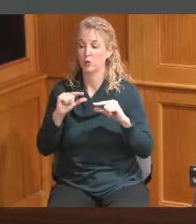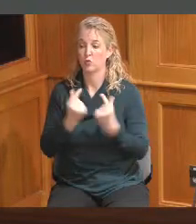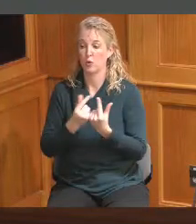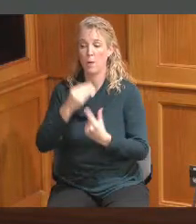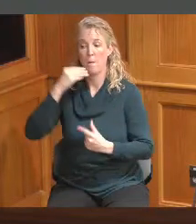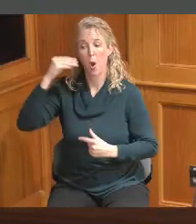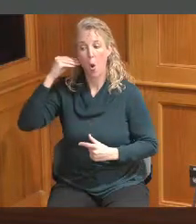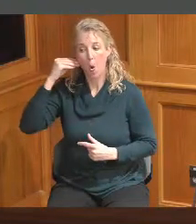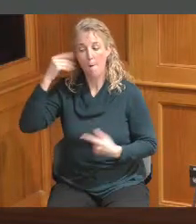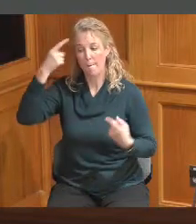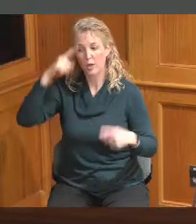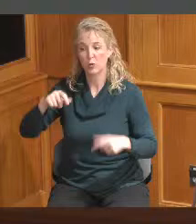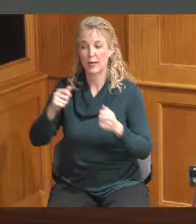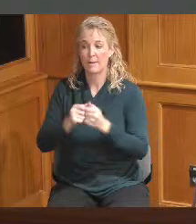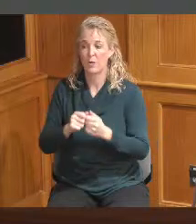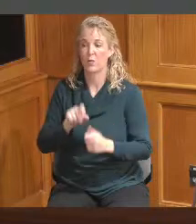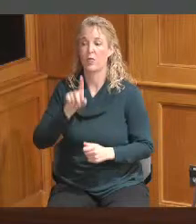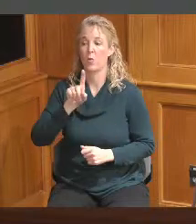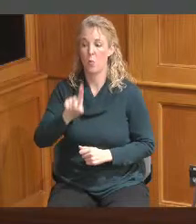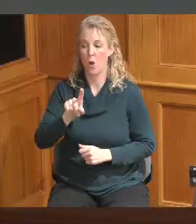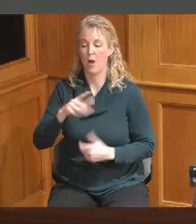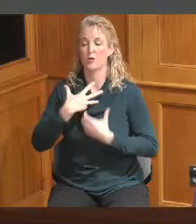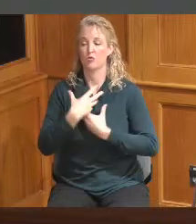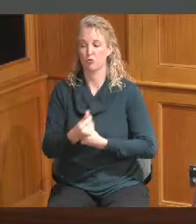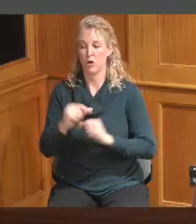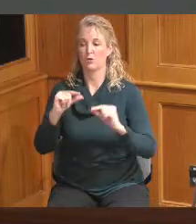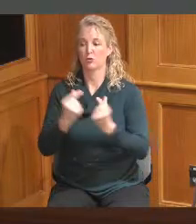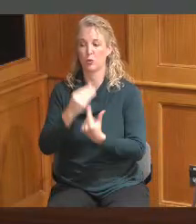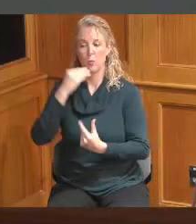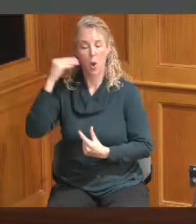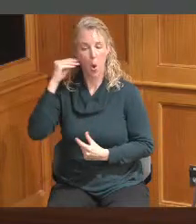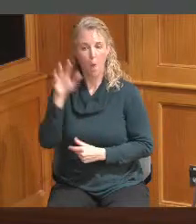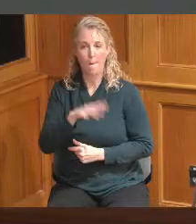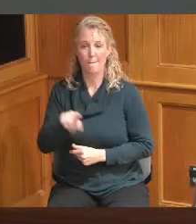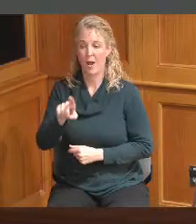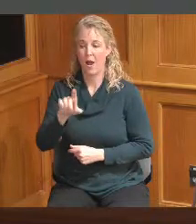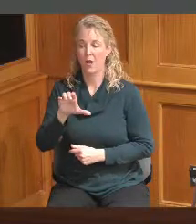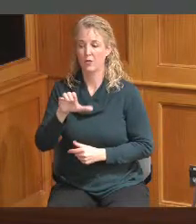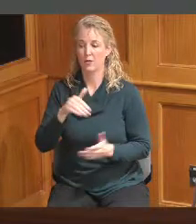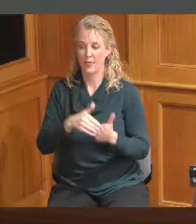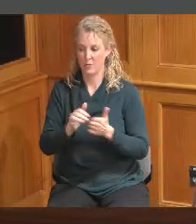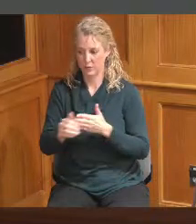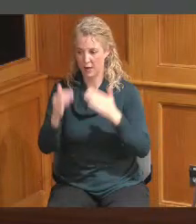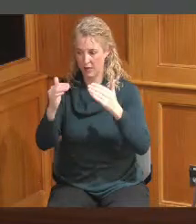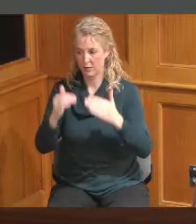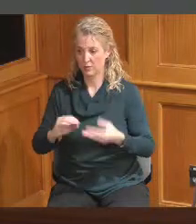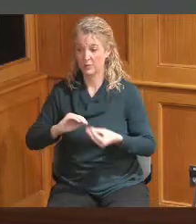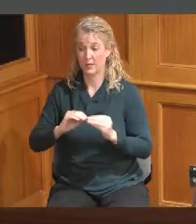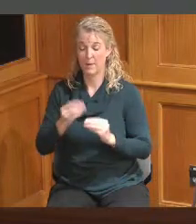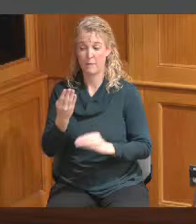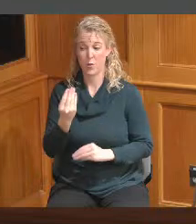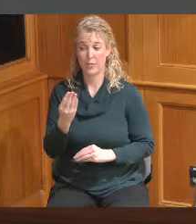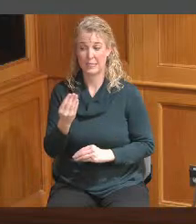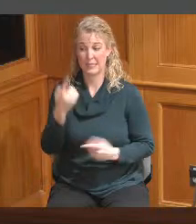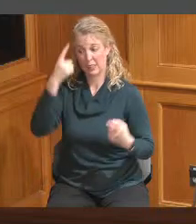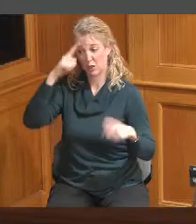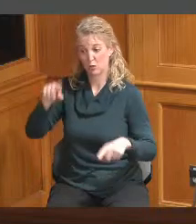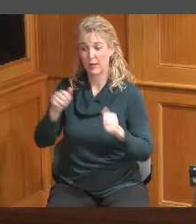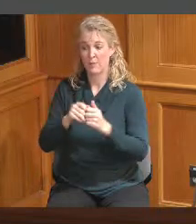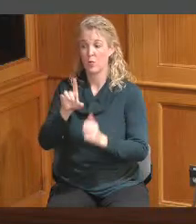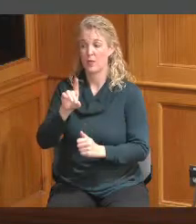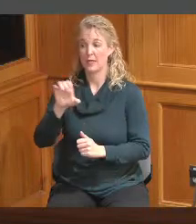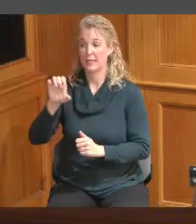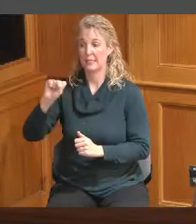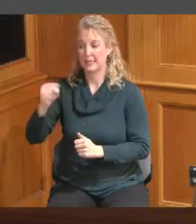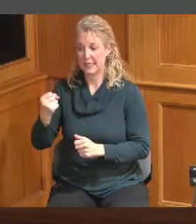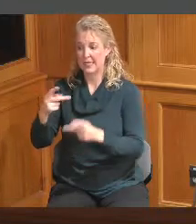home services agreement with One Trust Group Home for $100,000. Item 14 is a renewal of an agreement